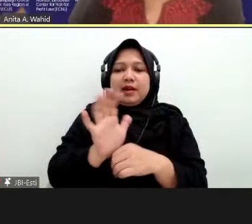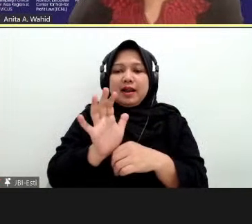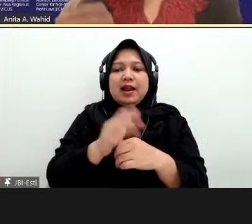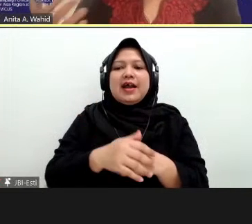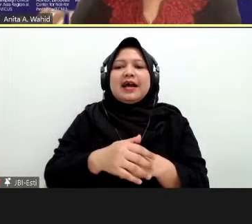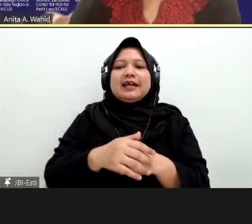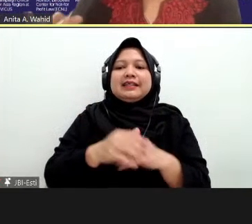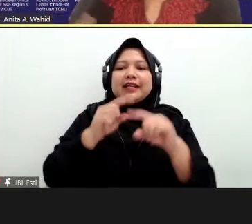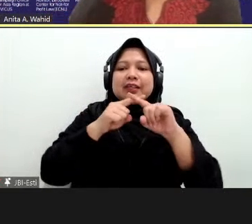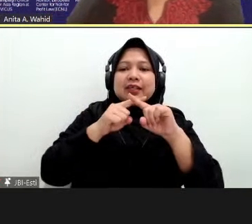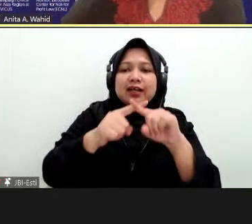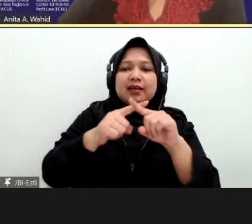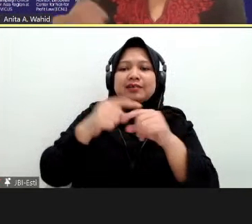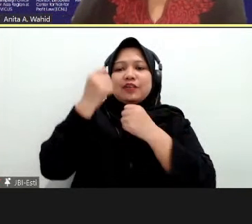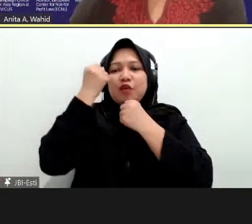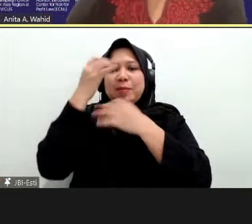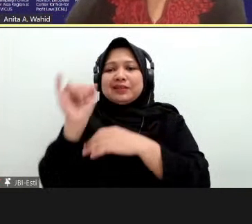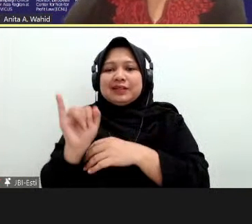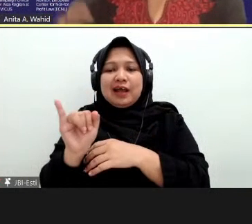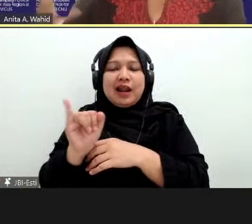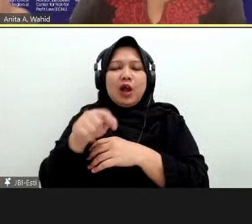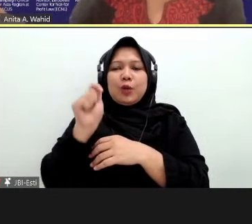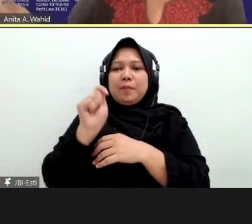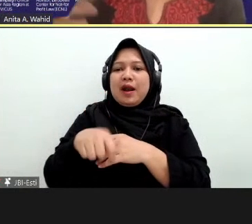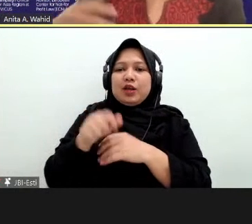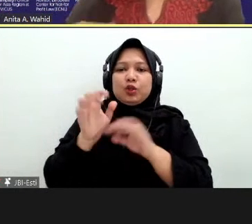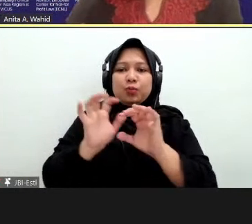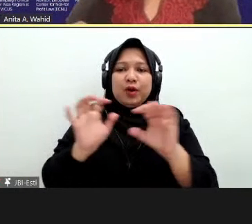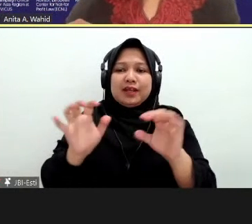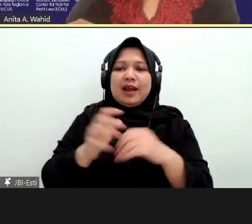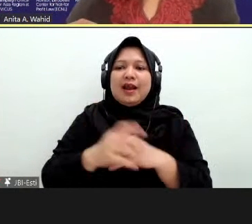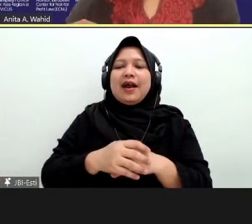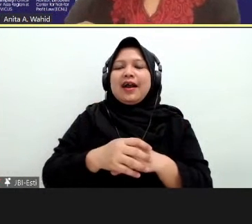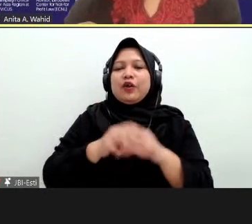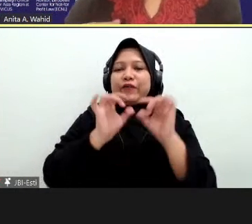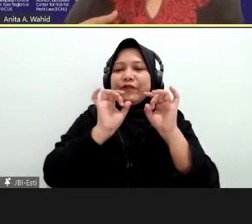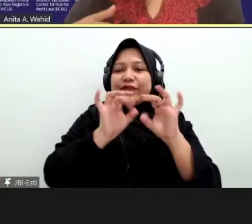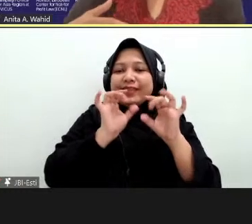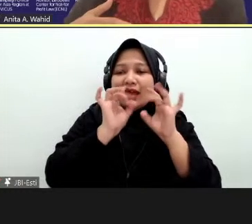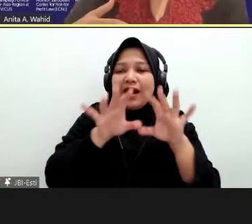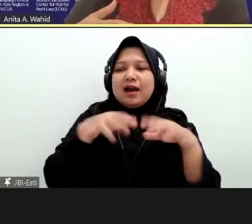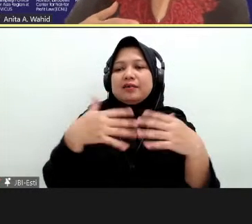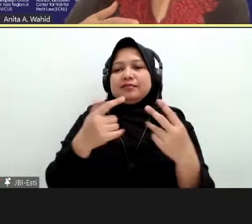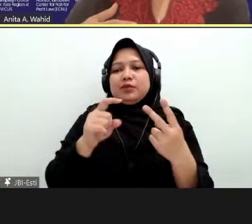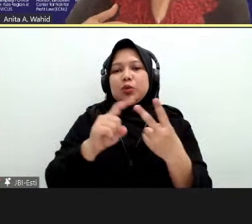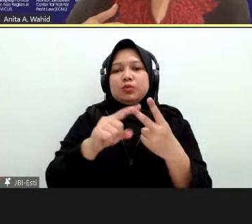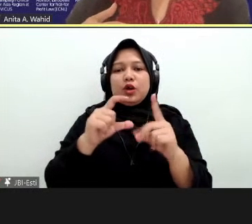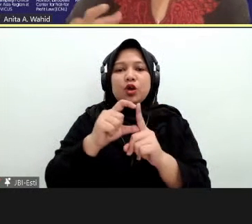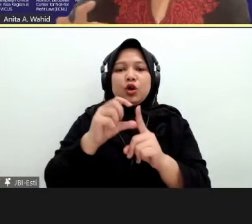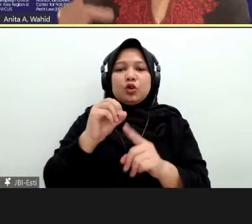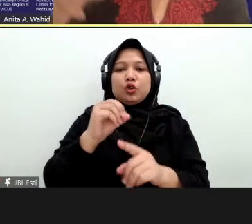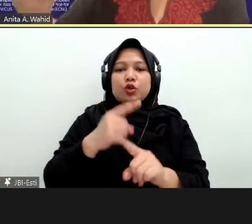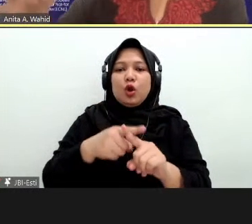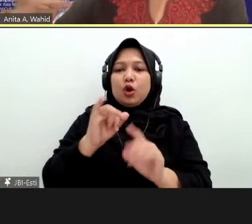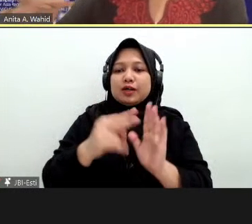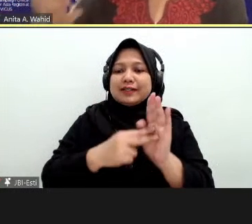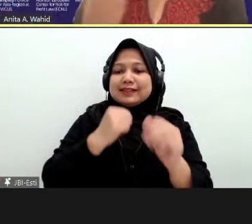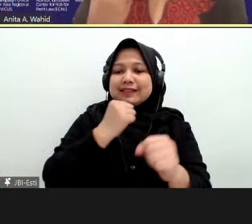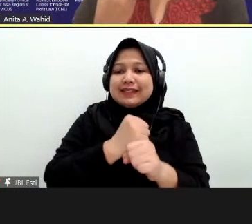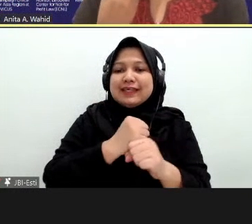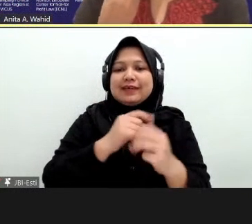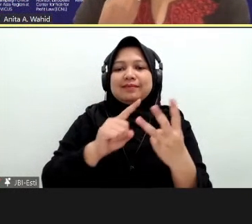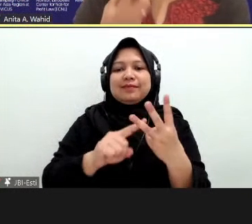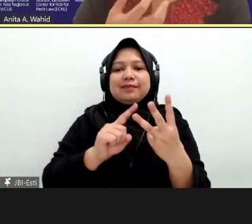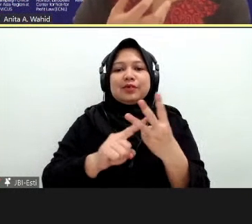this information that massively used, one of the example, defamations, doxings, and then